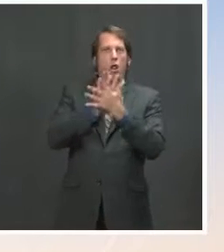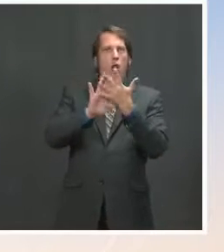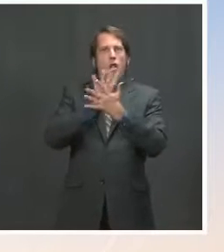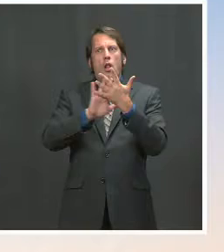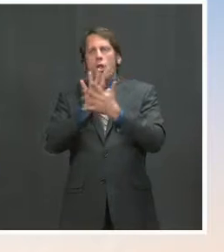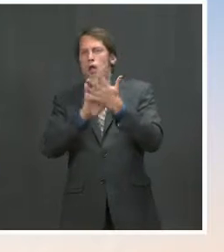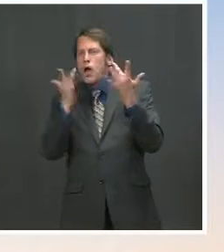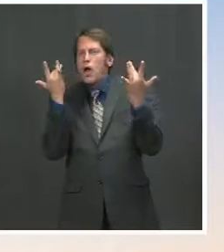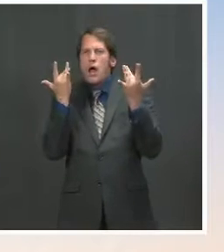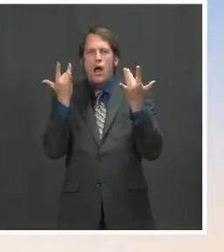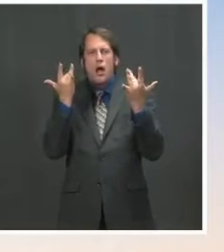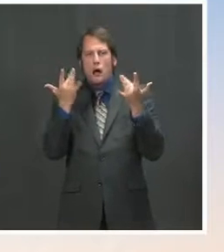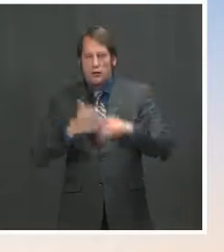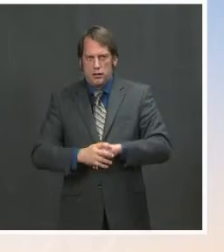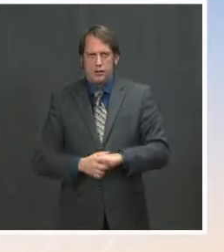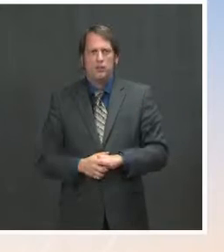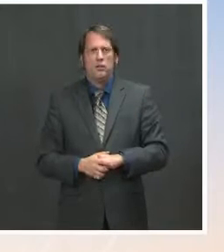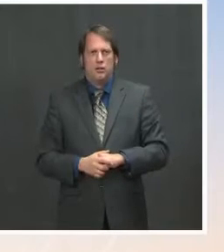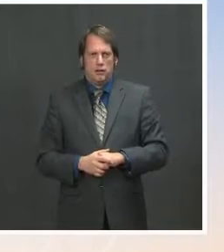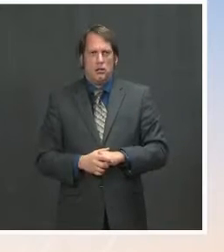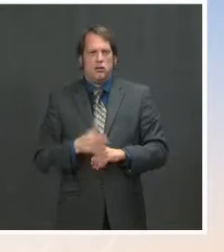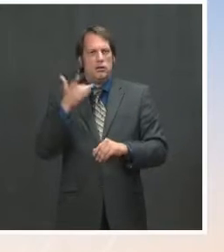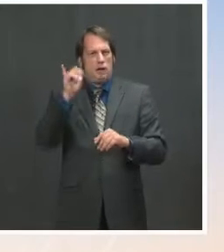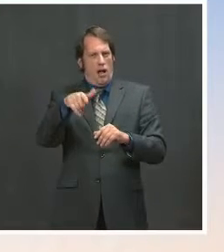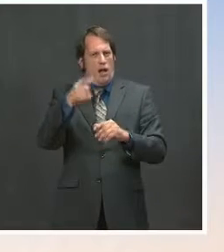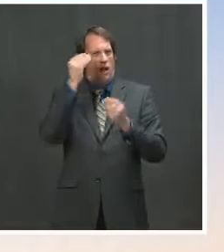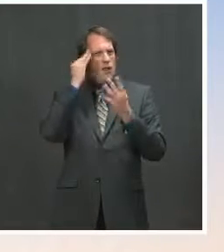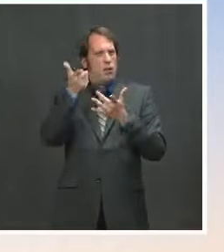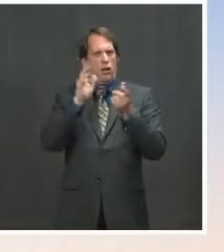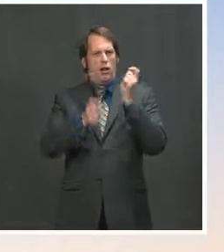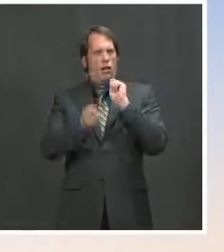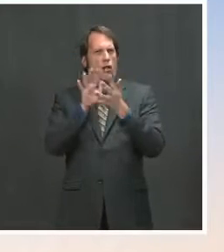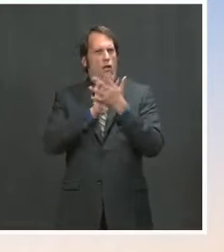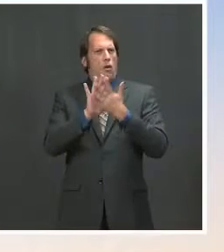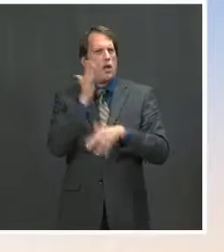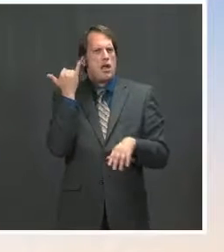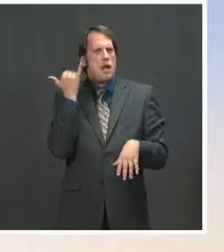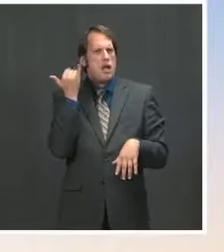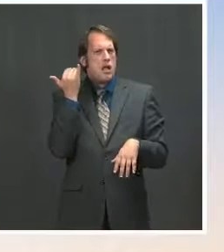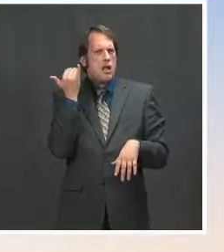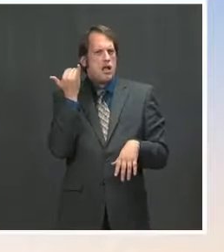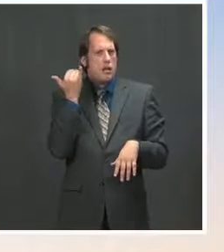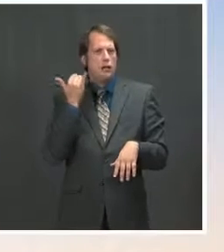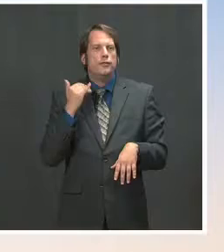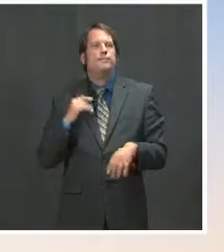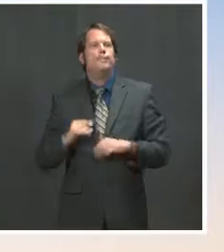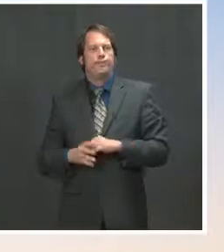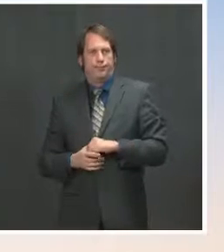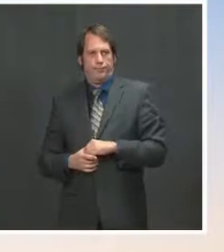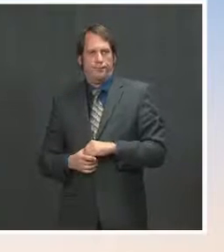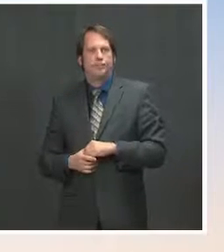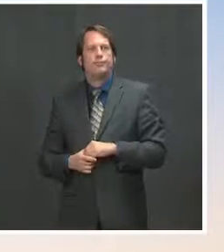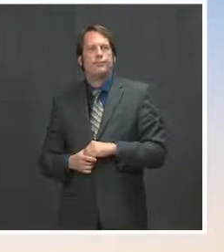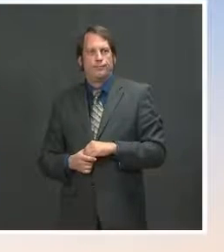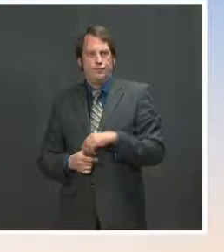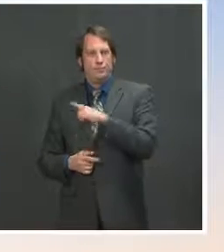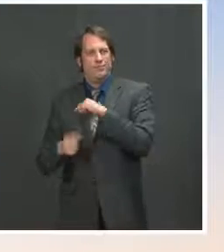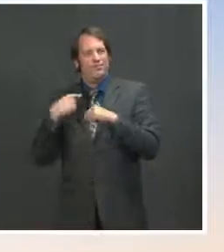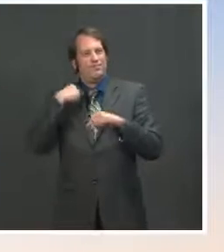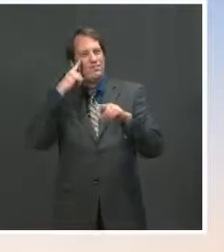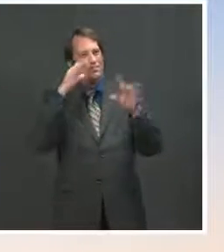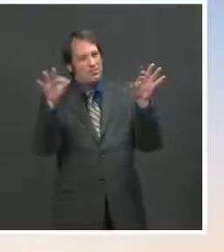end of September. Well, I think it's also important for people to understand that the challenge is not the cap. The challenge is the ability